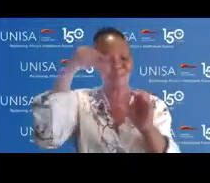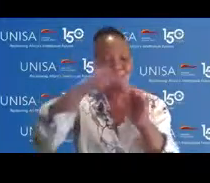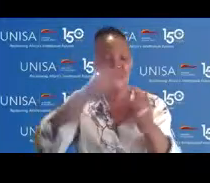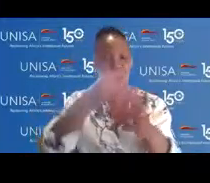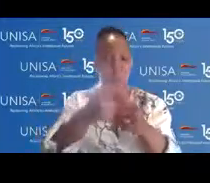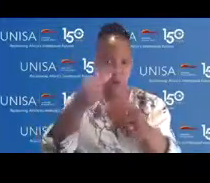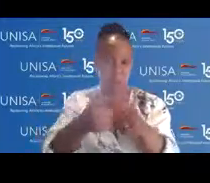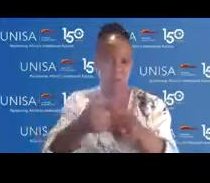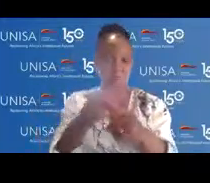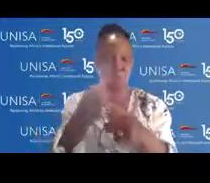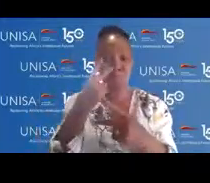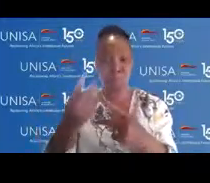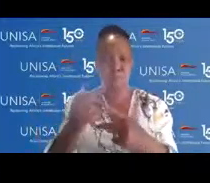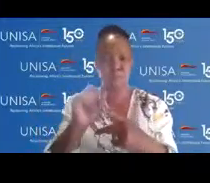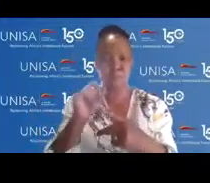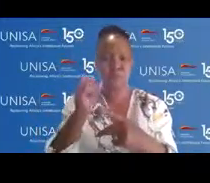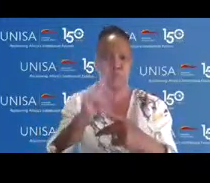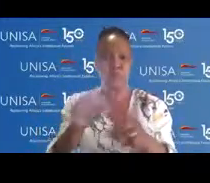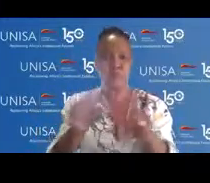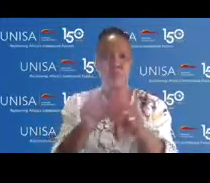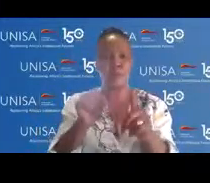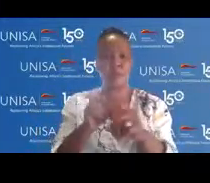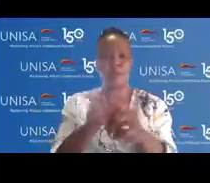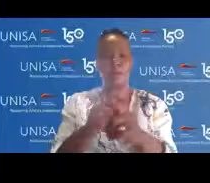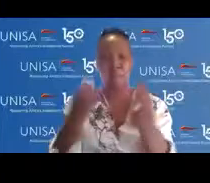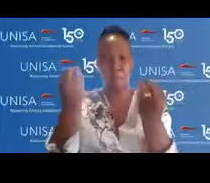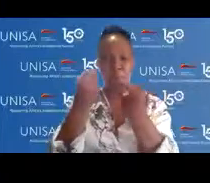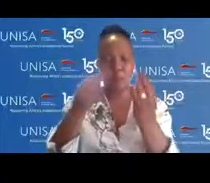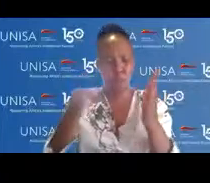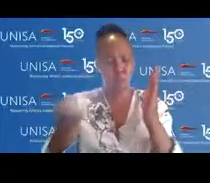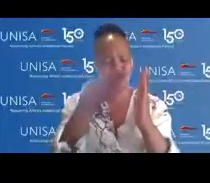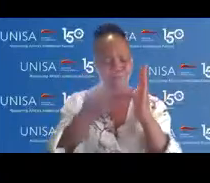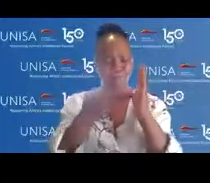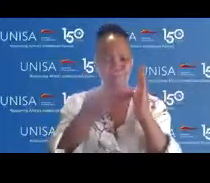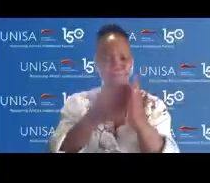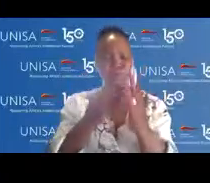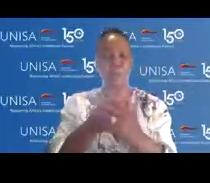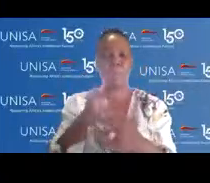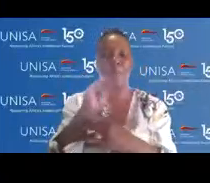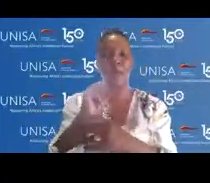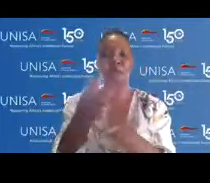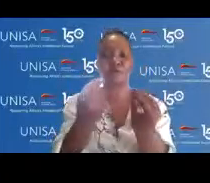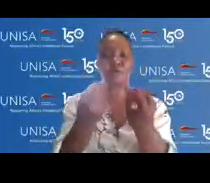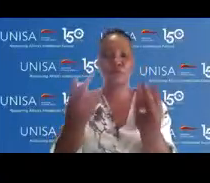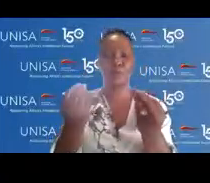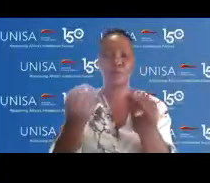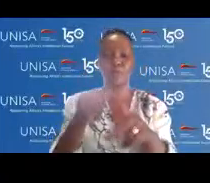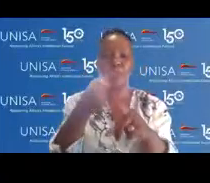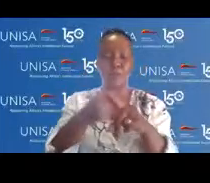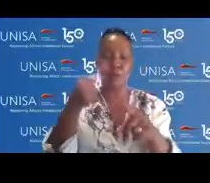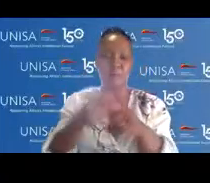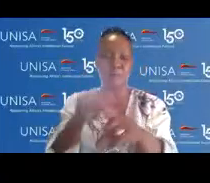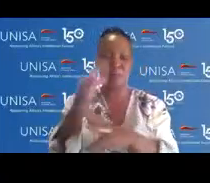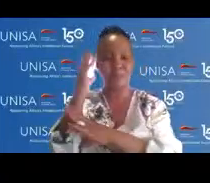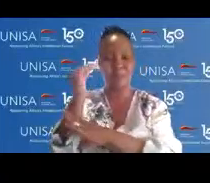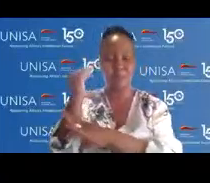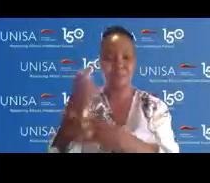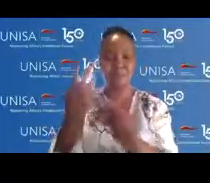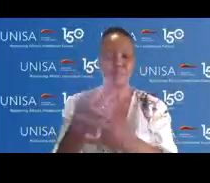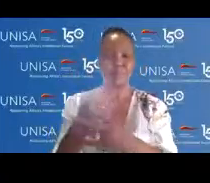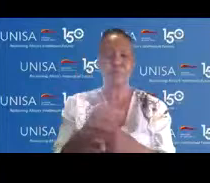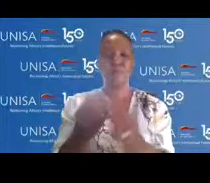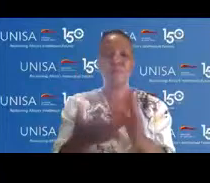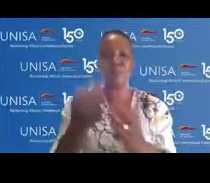see that this looks quite familiar to the Microsoft Word experience. So I'll go ahead and start with